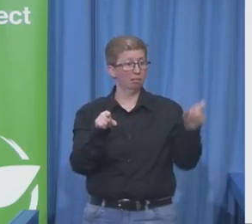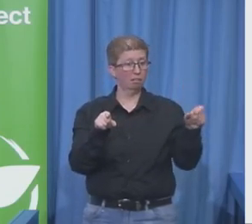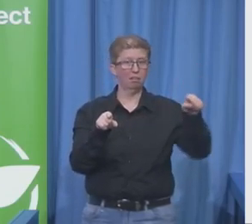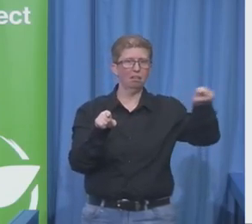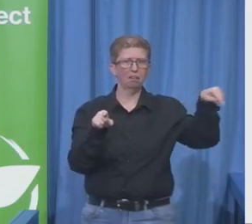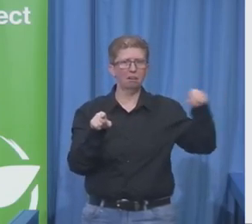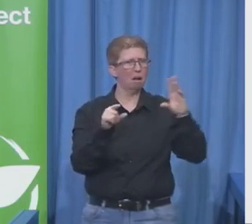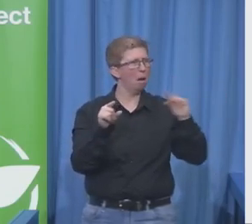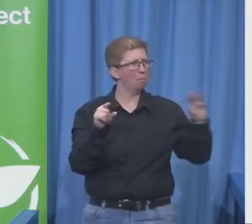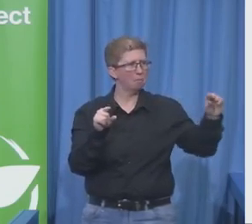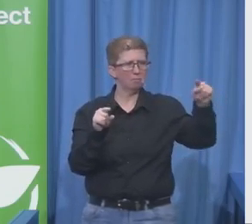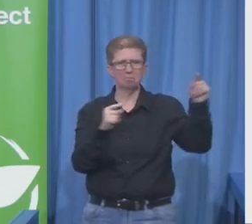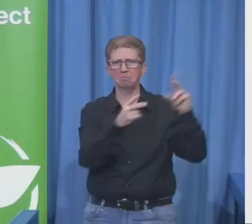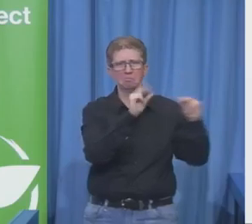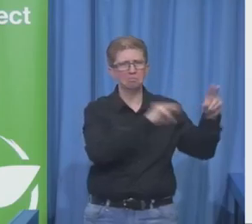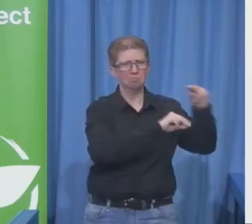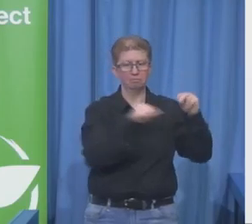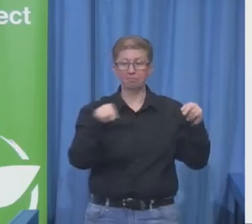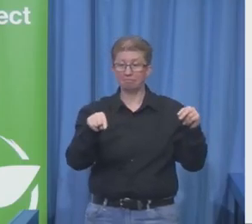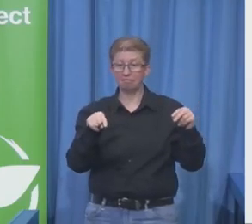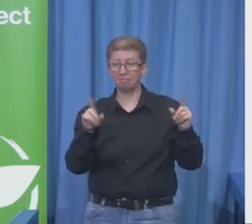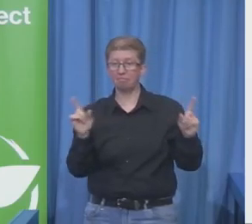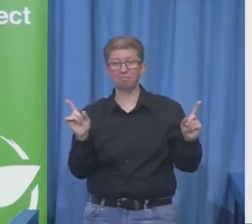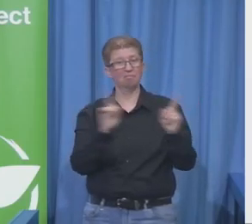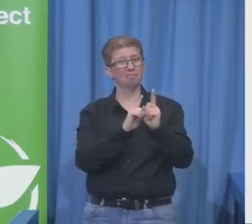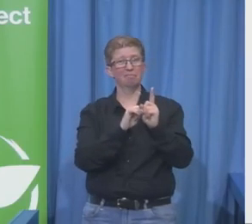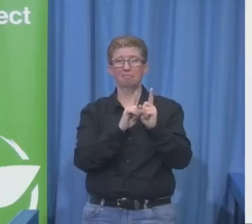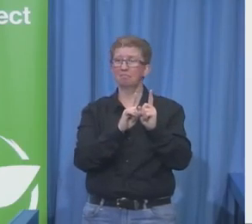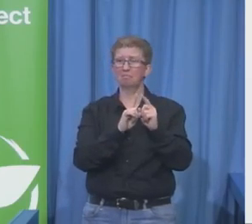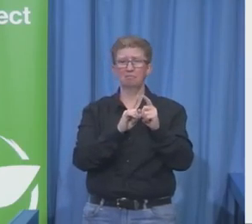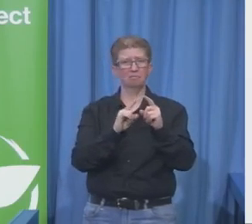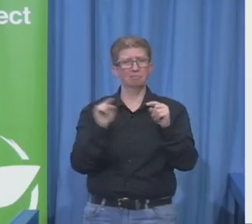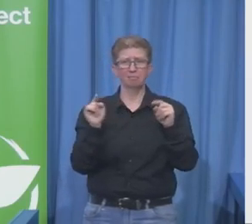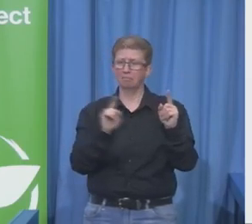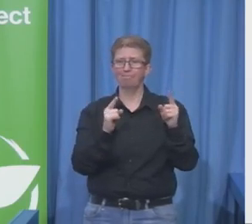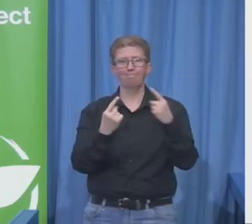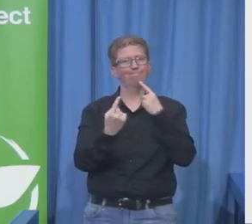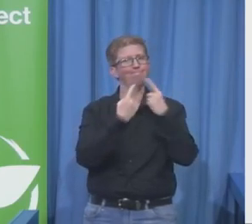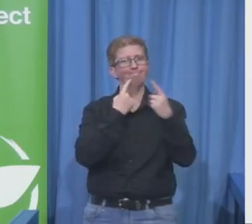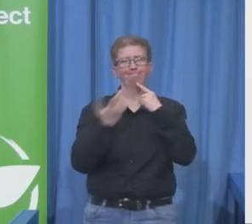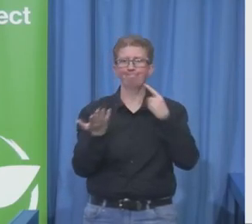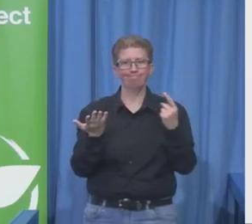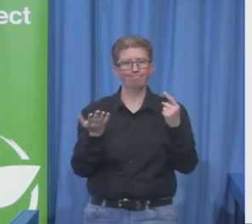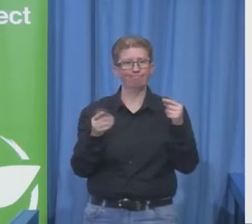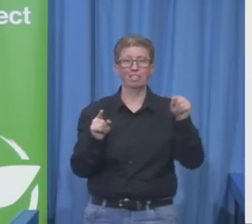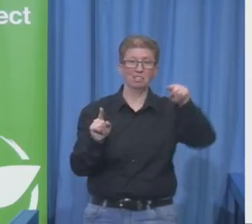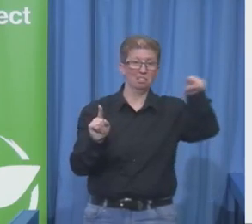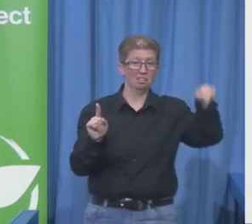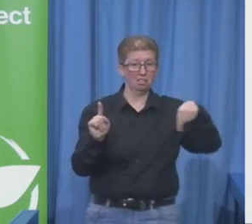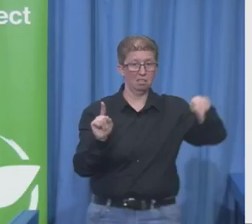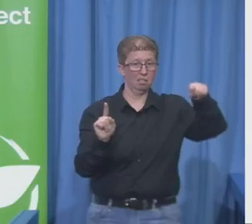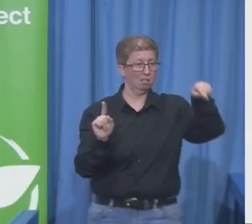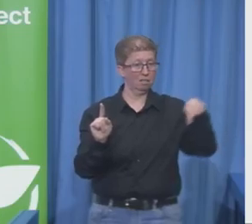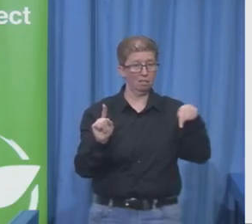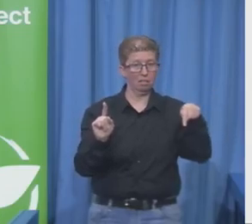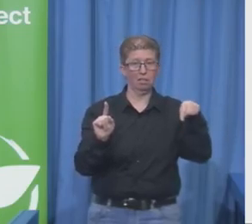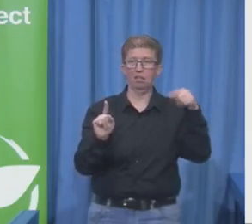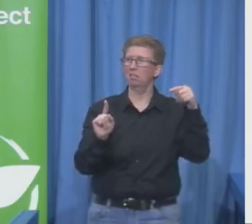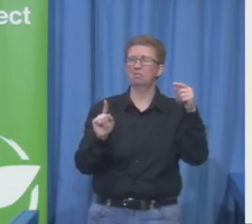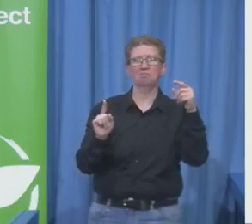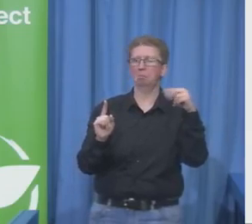him. So in case of mental illness, I think the when we talk about recovery is nurtured by